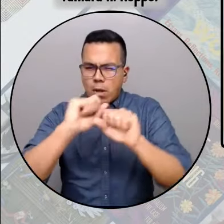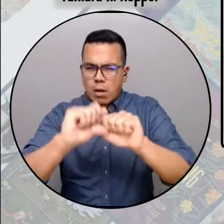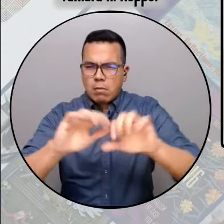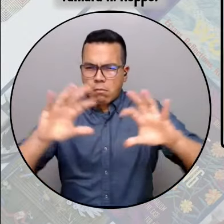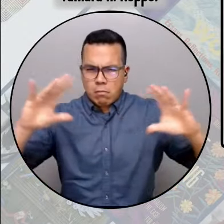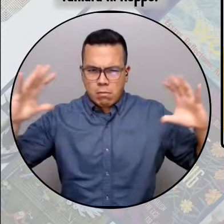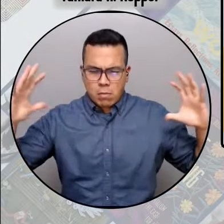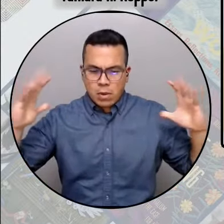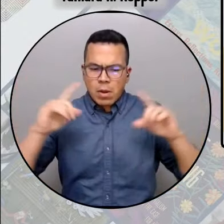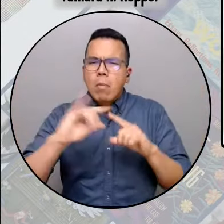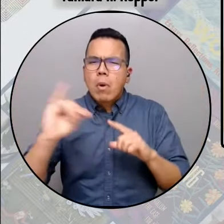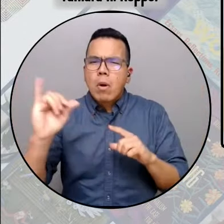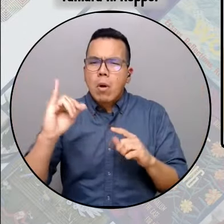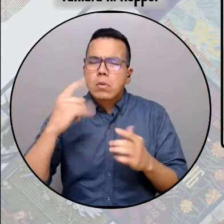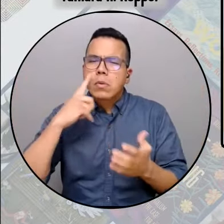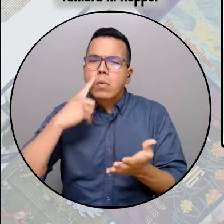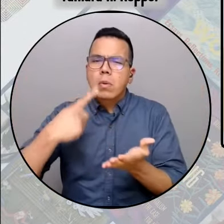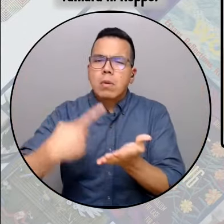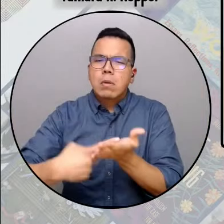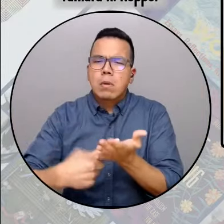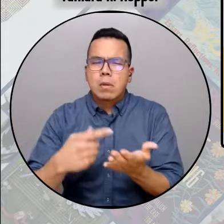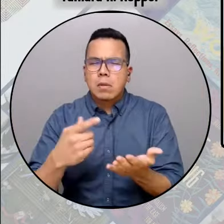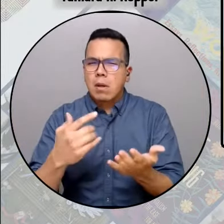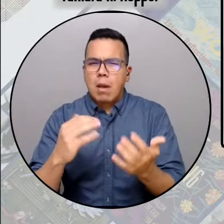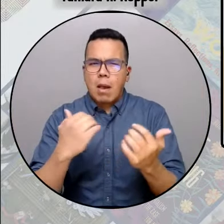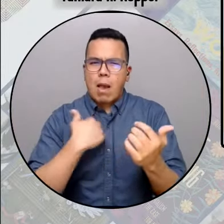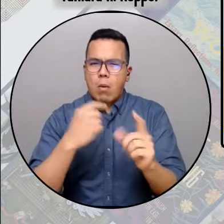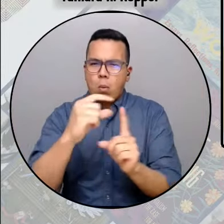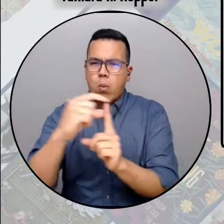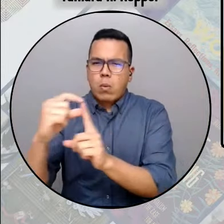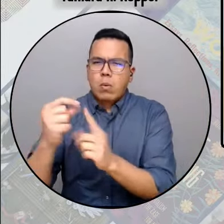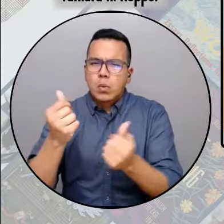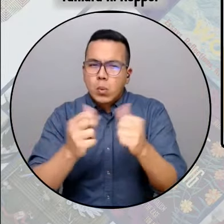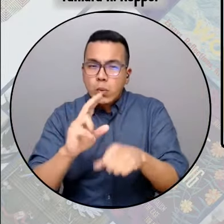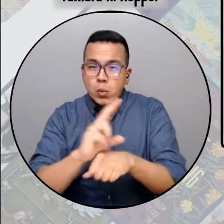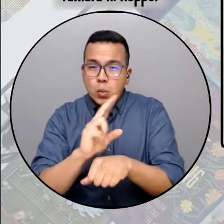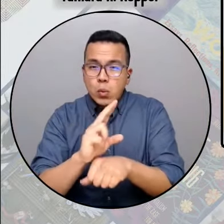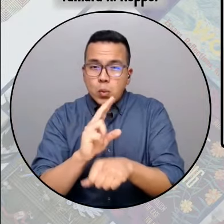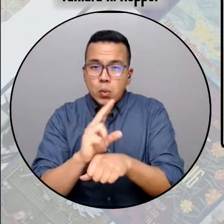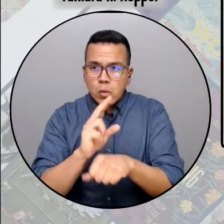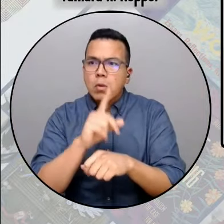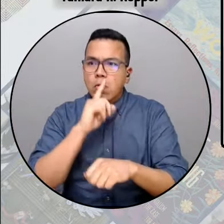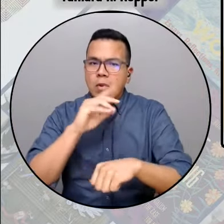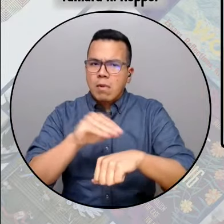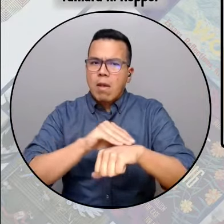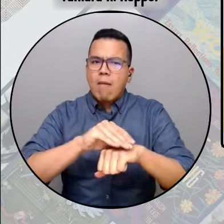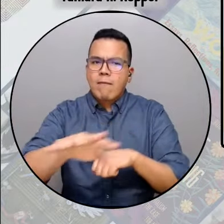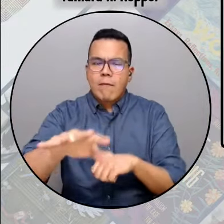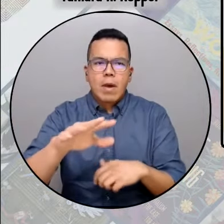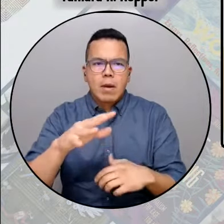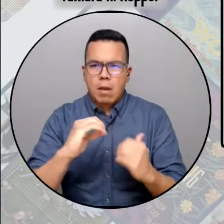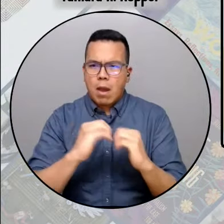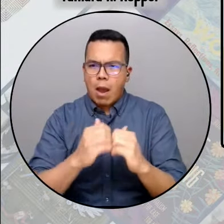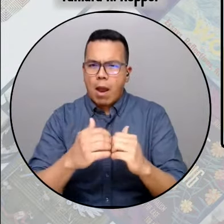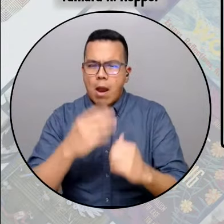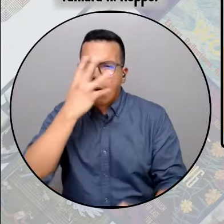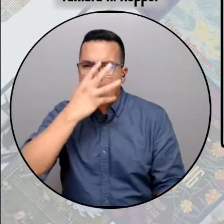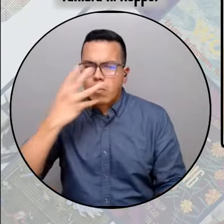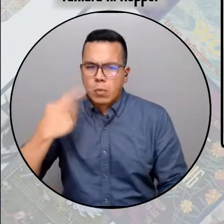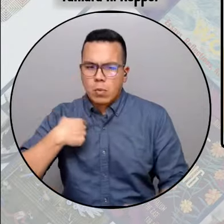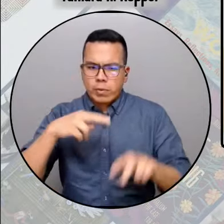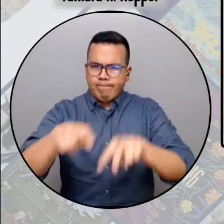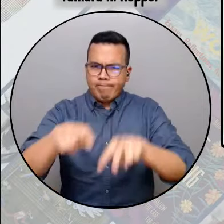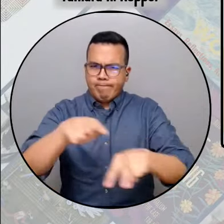the language we use. How sometimes the political demands we make around immigration enforcement, are we always using kind